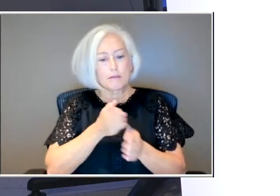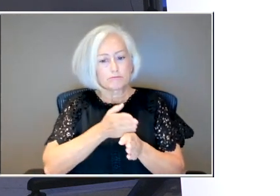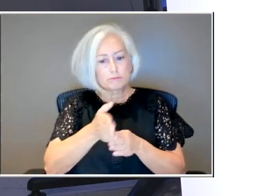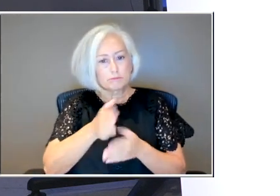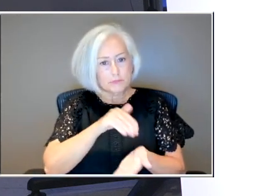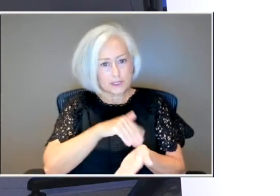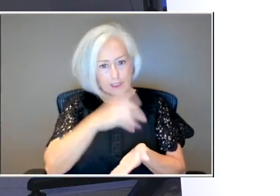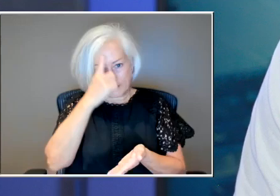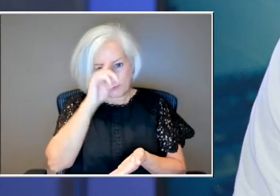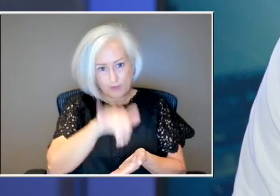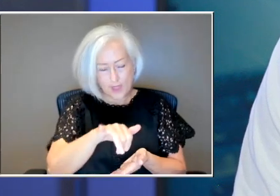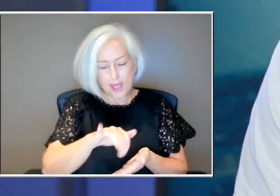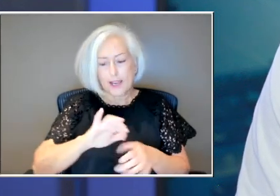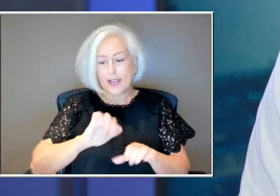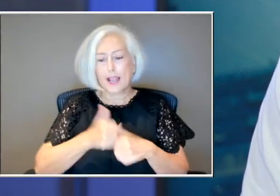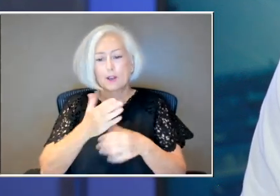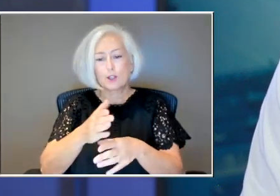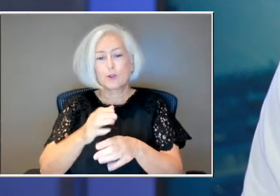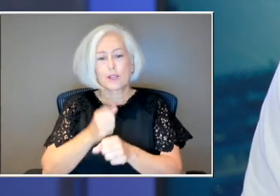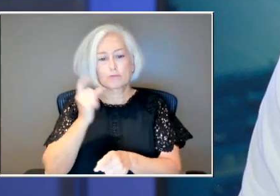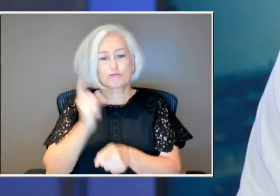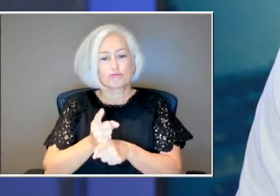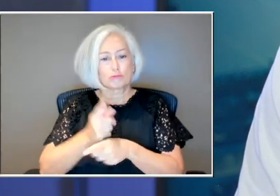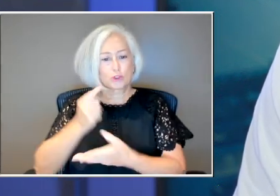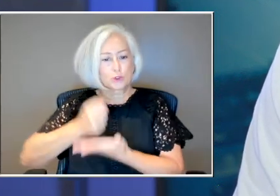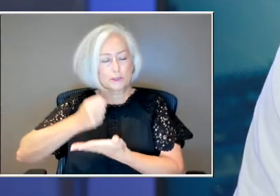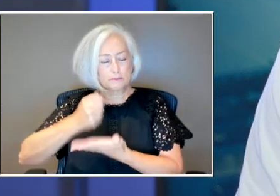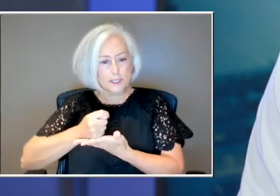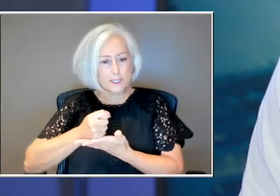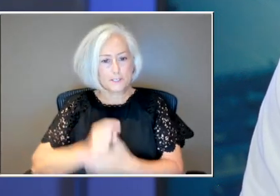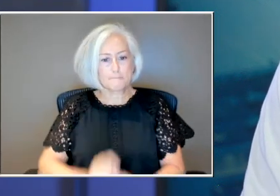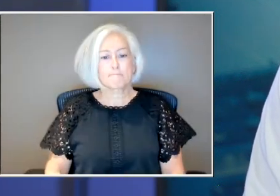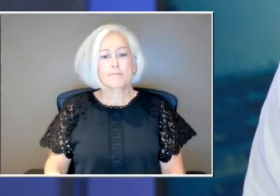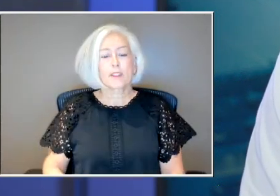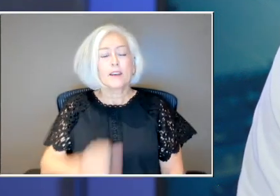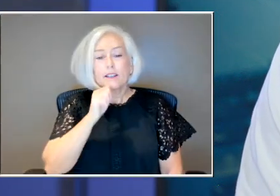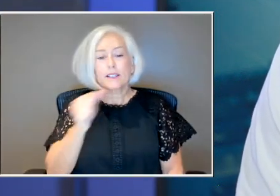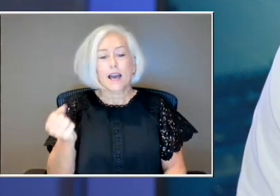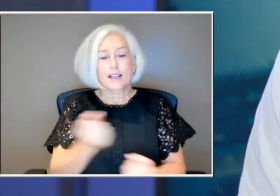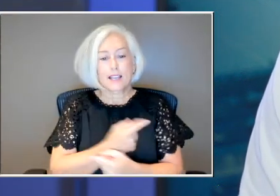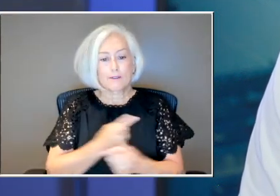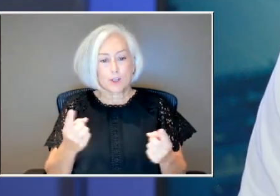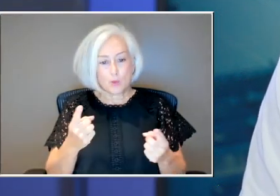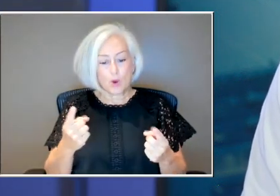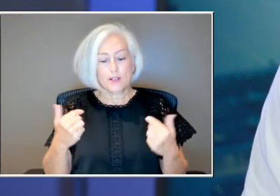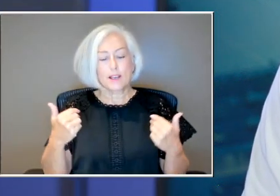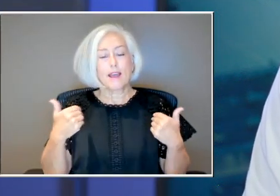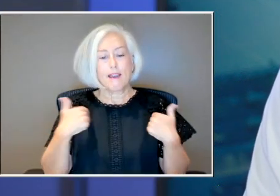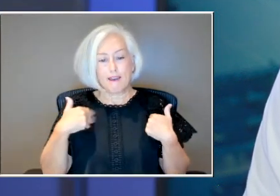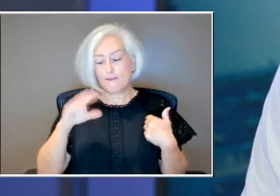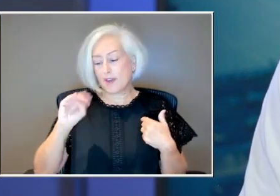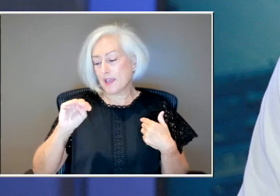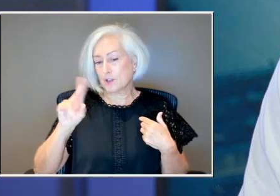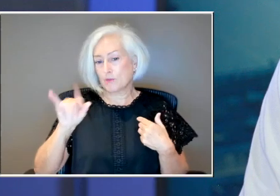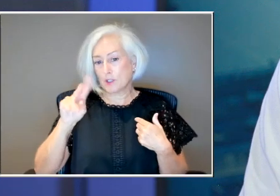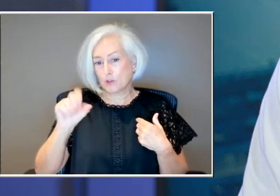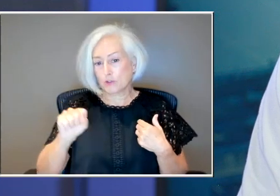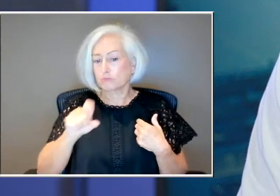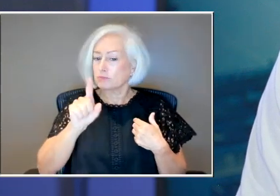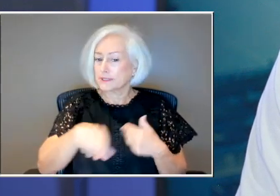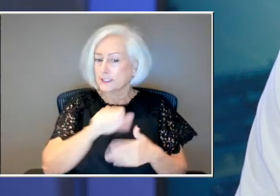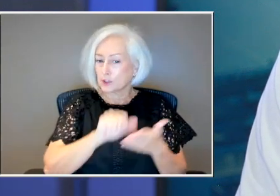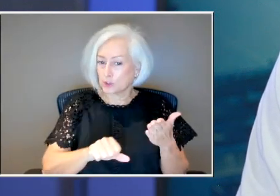Right, so every patient's different, and not every patient, even with endometriosis, necessarily always needs surgery. Endometriosis we